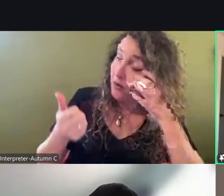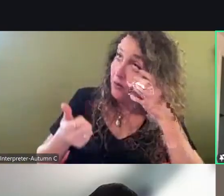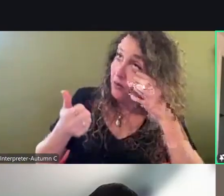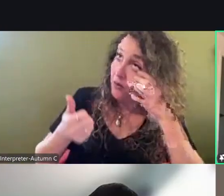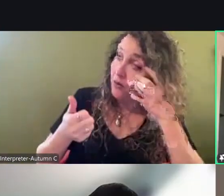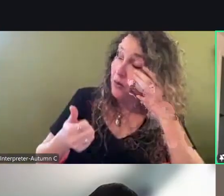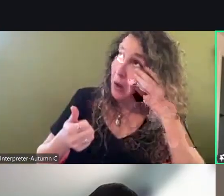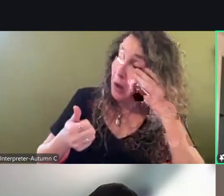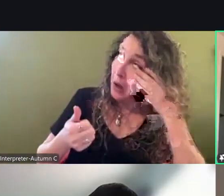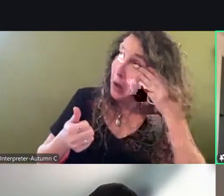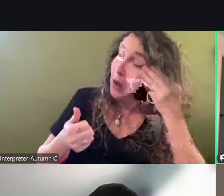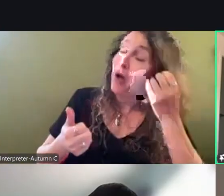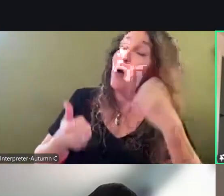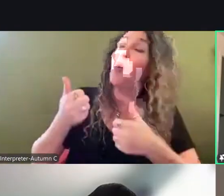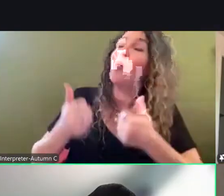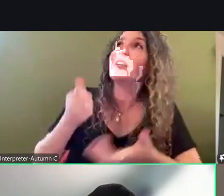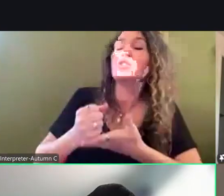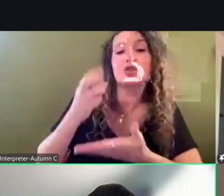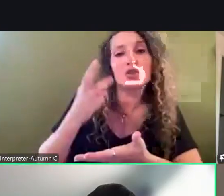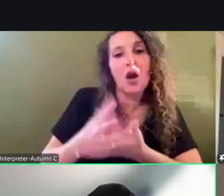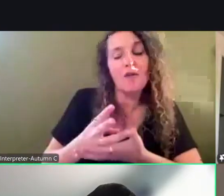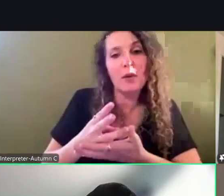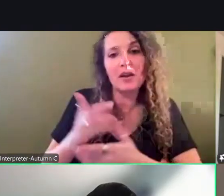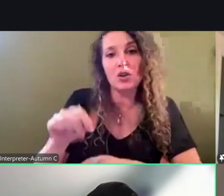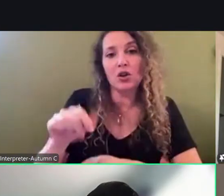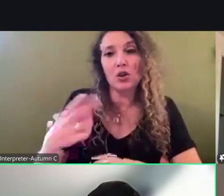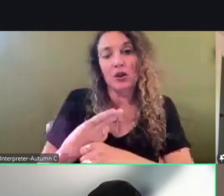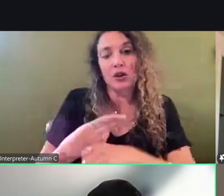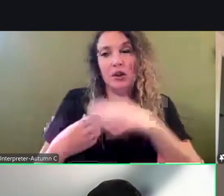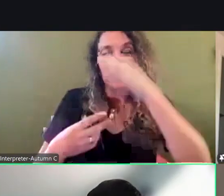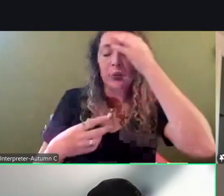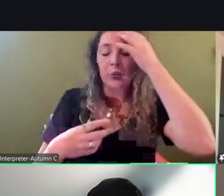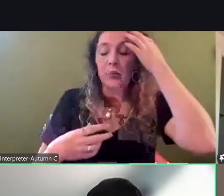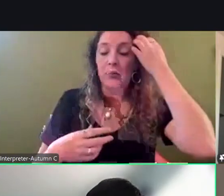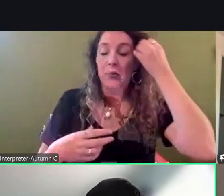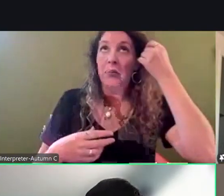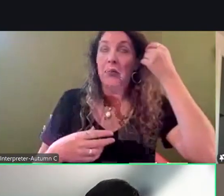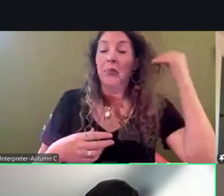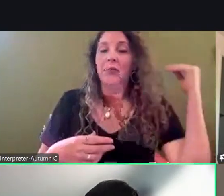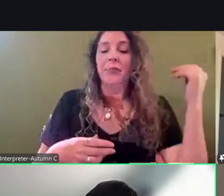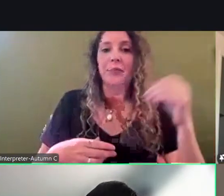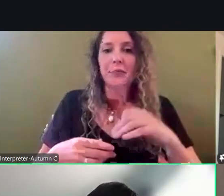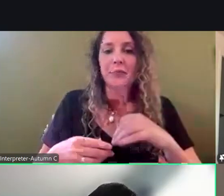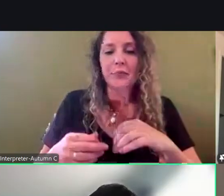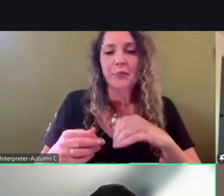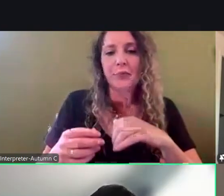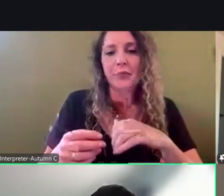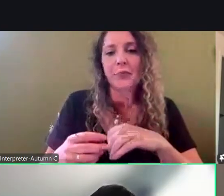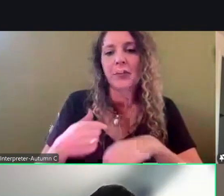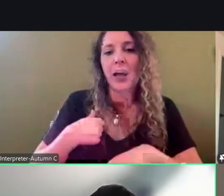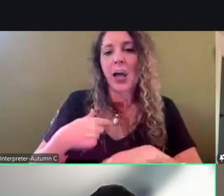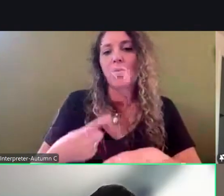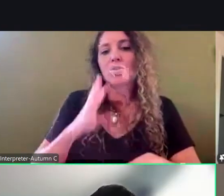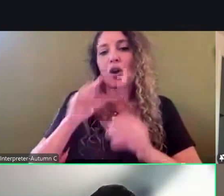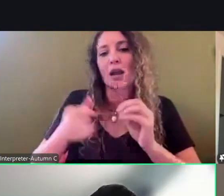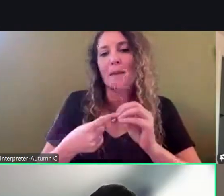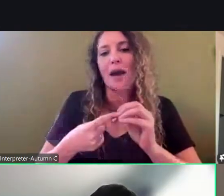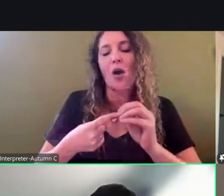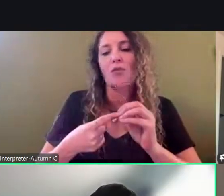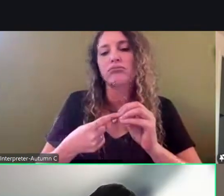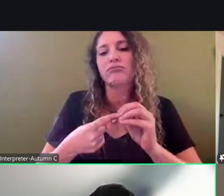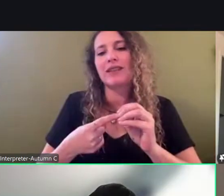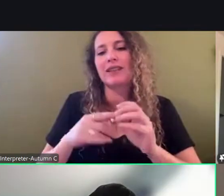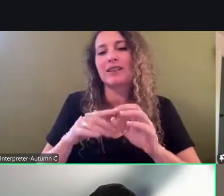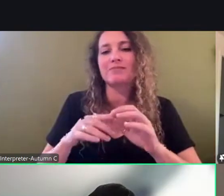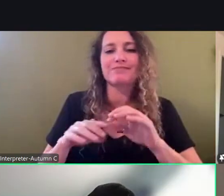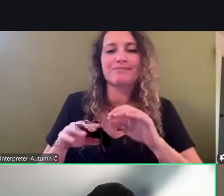define the themes? so for thematic coding, what I was really referring to is a more manual process where you like